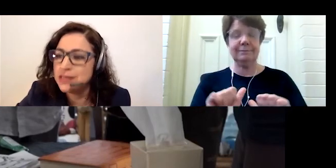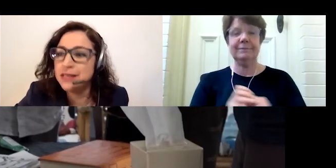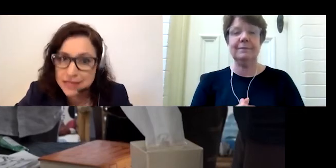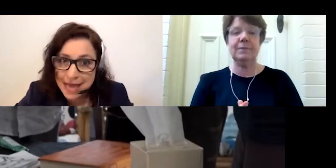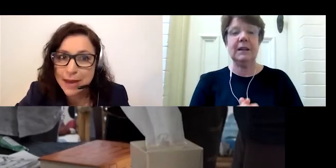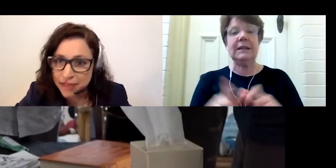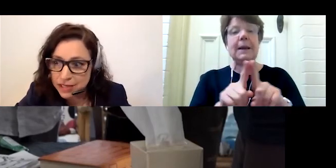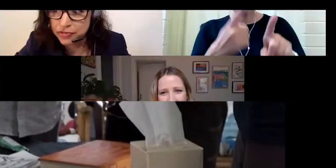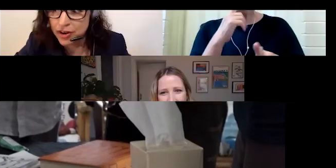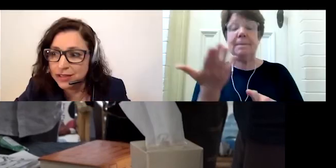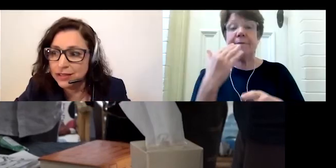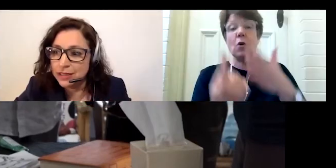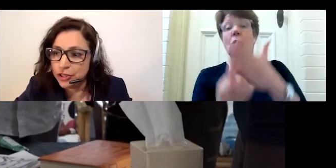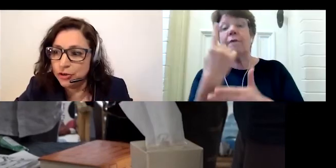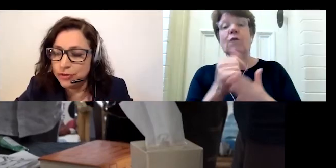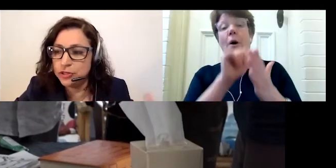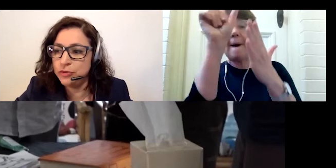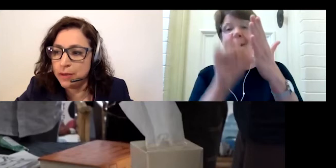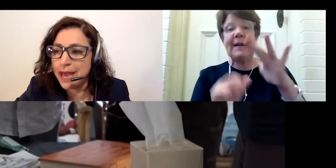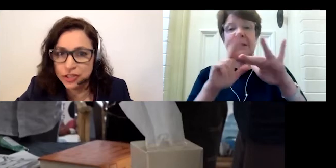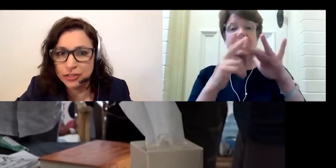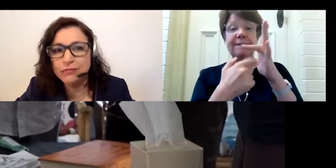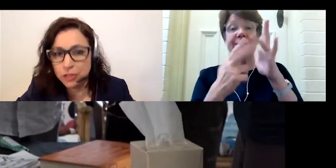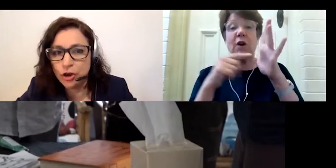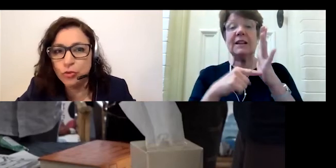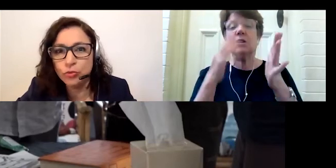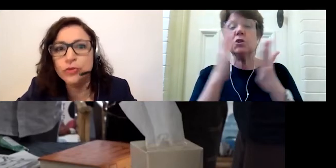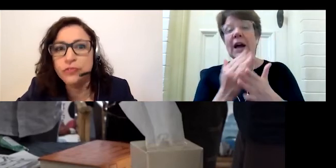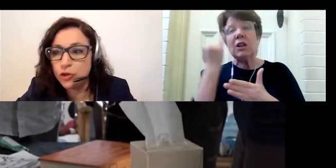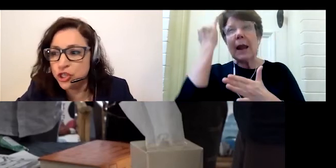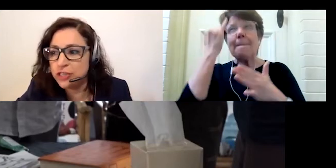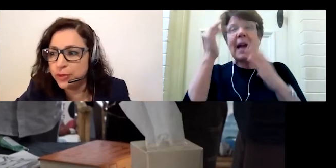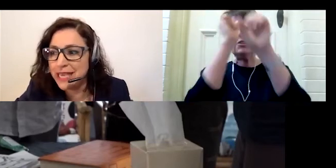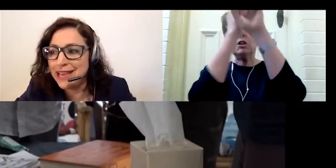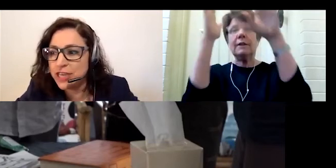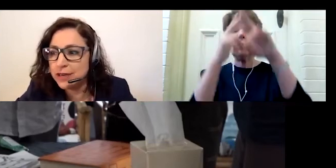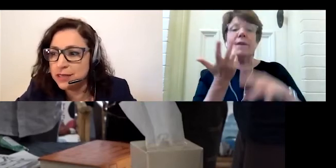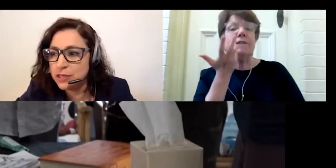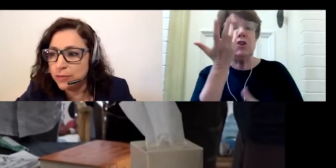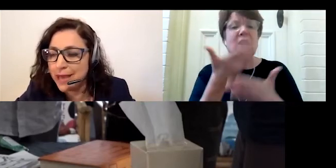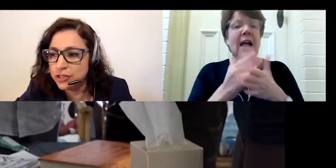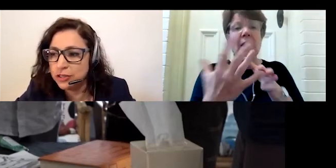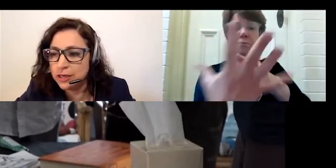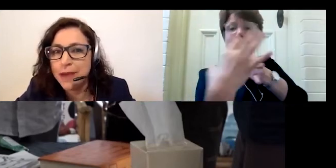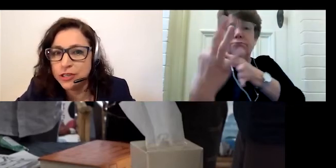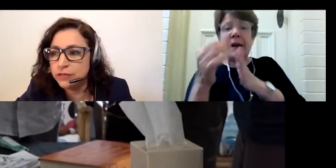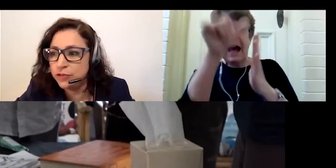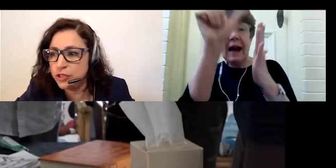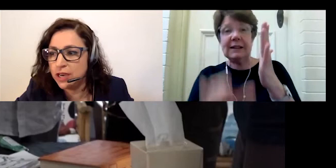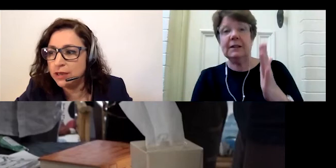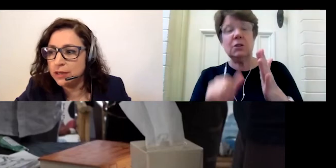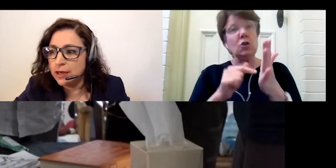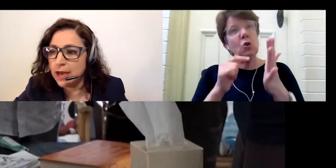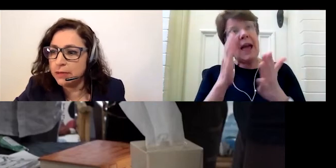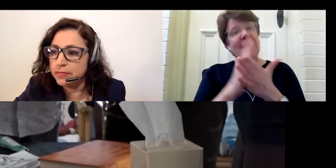so as I said, this came out of Arts Front, to imagine, the future, to engage artists into imagine the